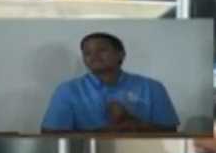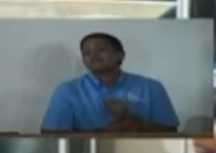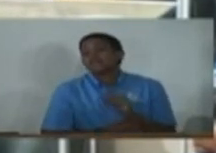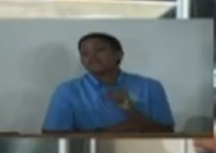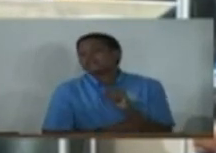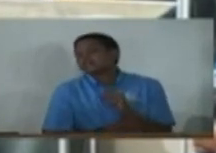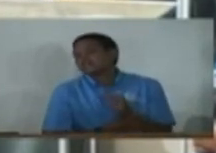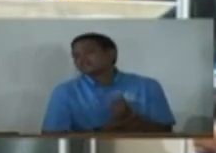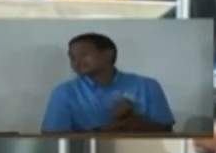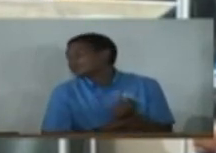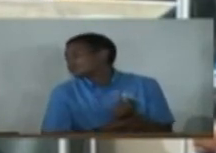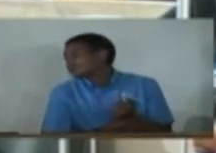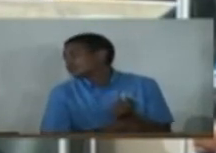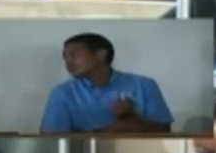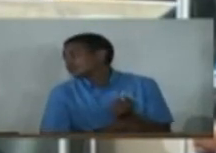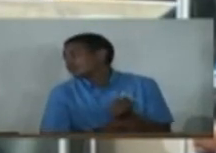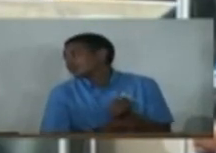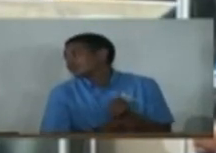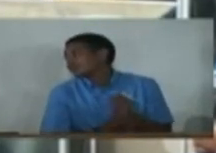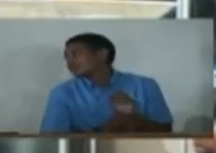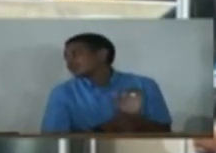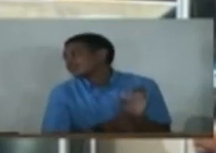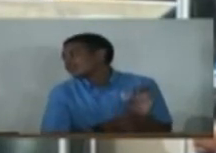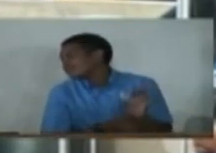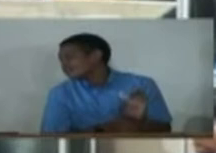have been recrafted.